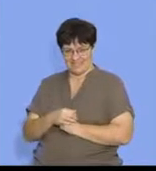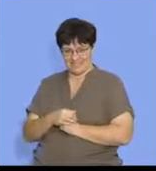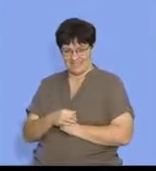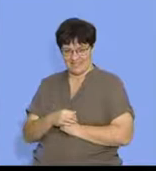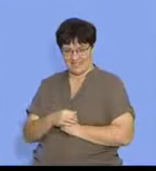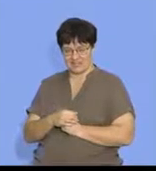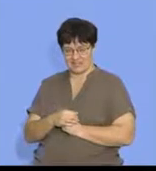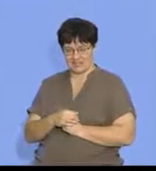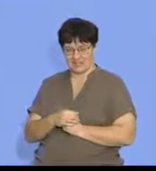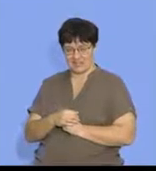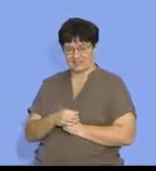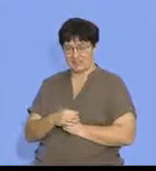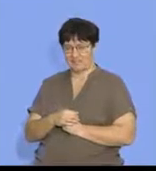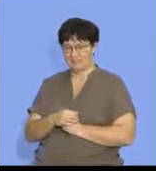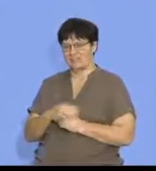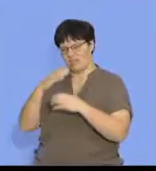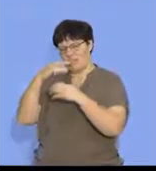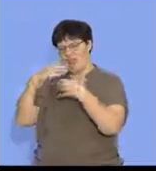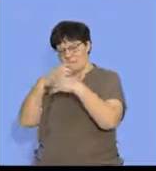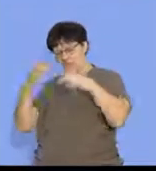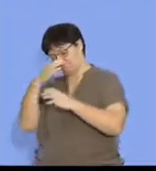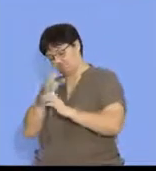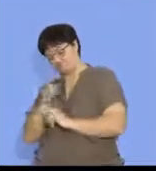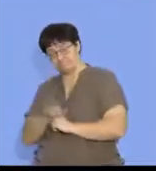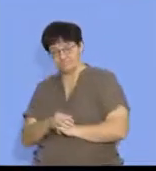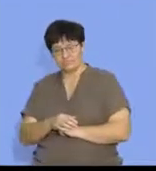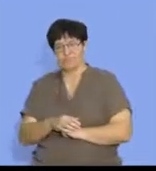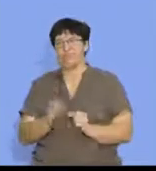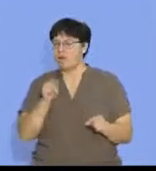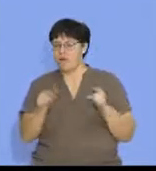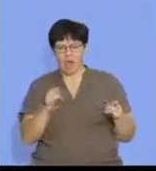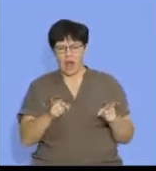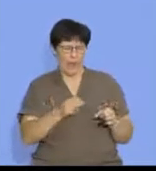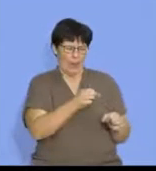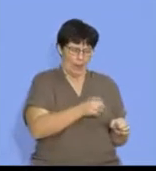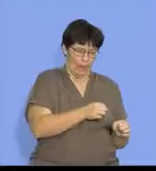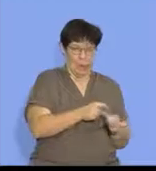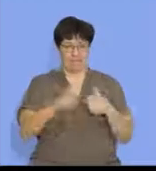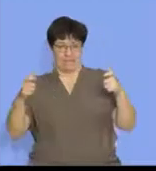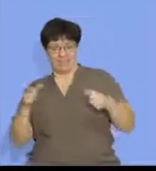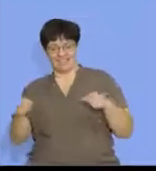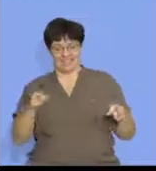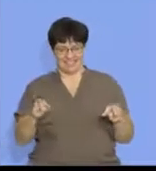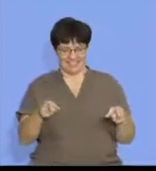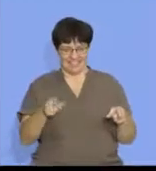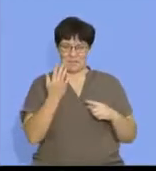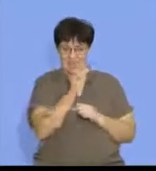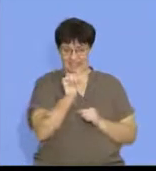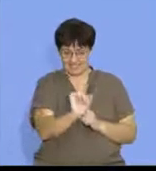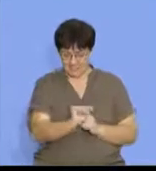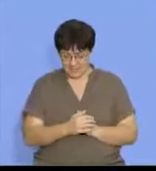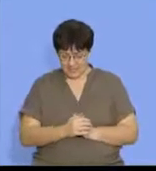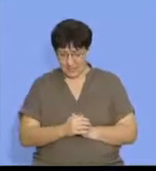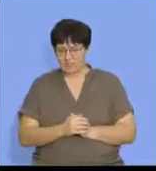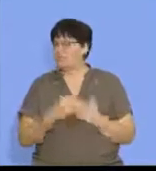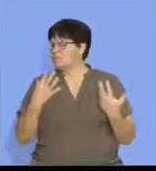So here, scopic. So what we've got is really small and really big. So that's what I say to you. When it comes here, we haven't